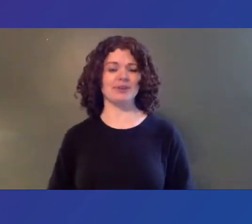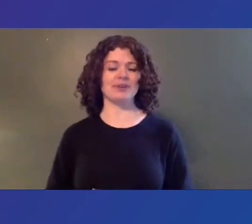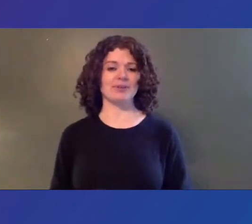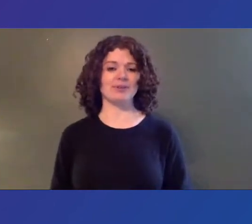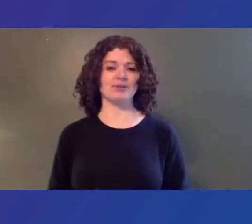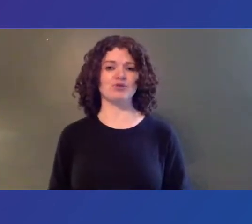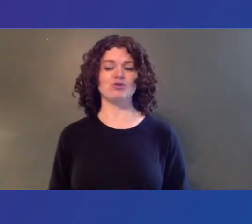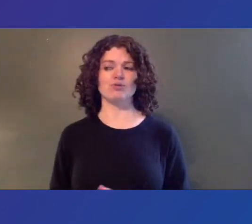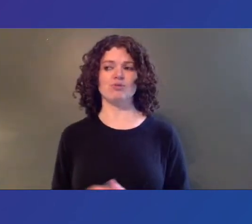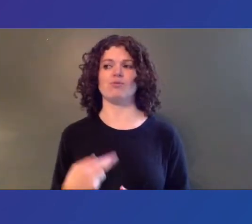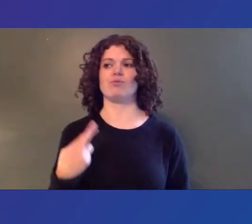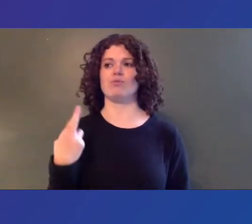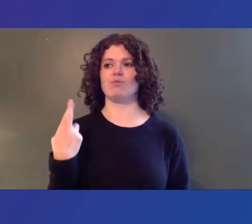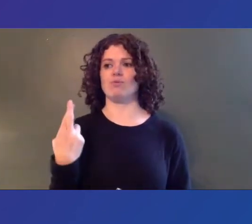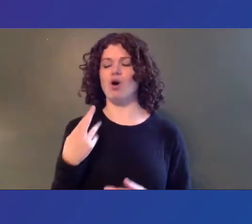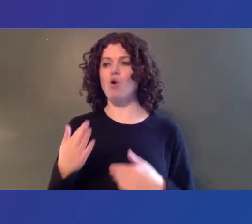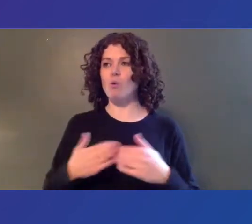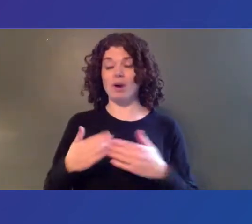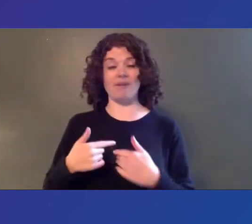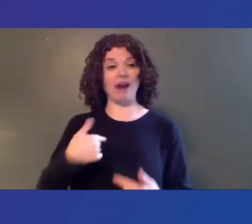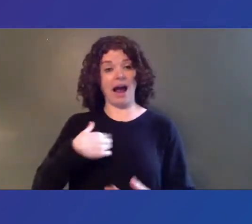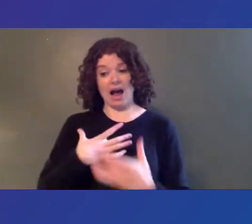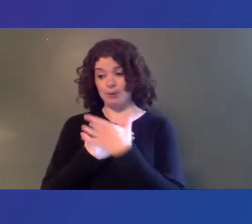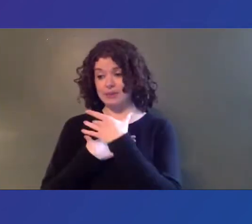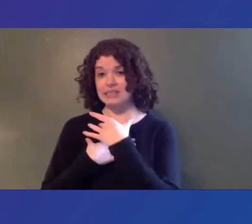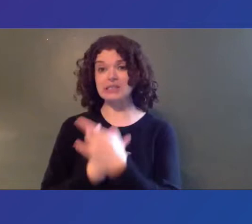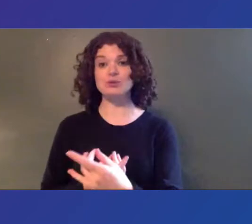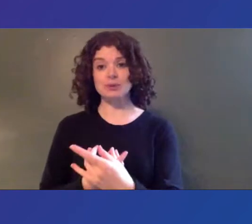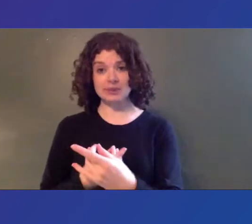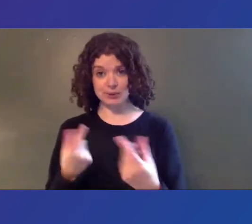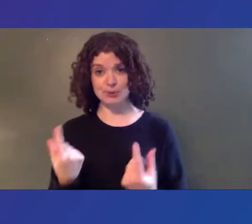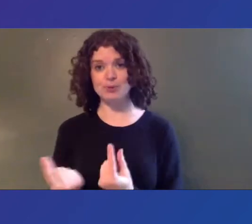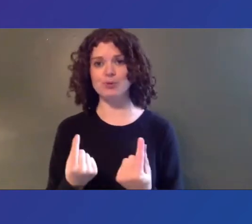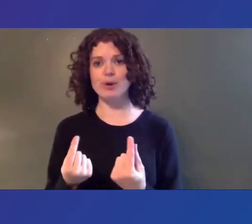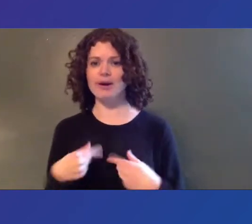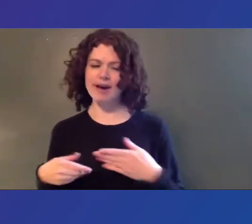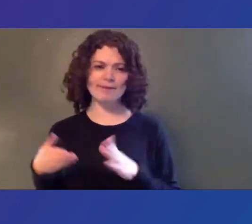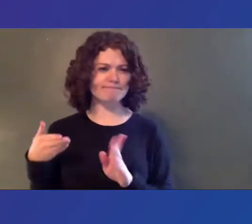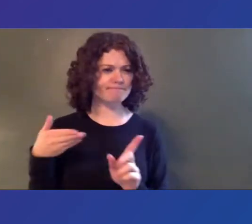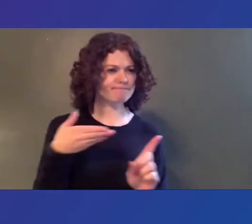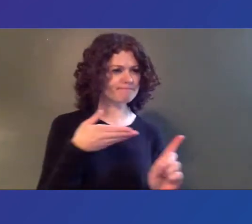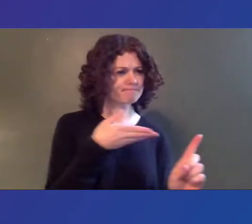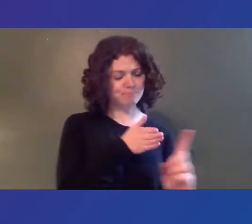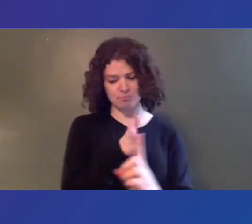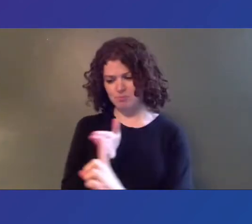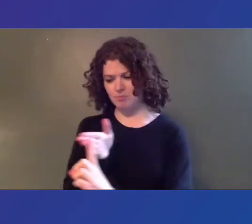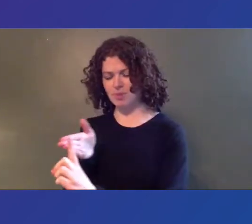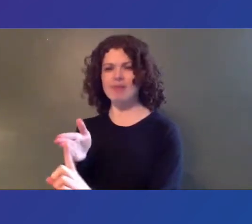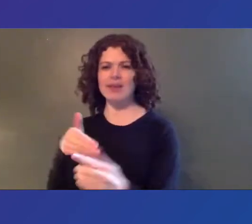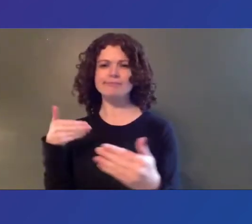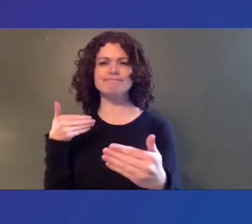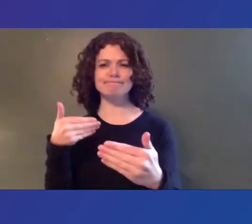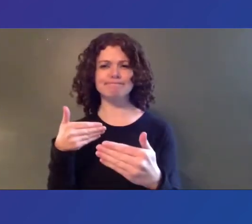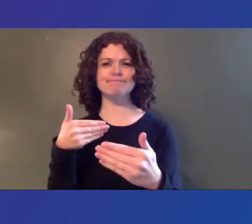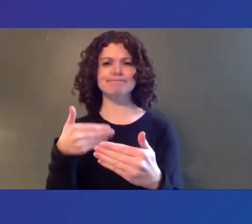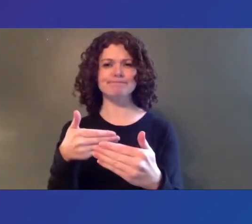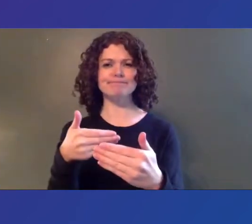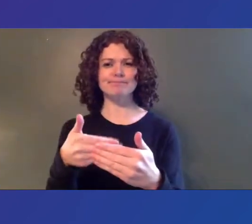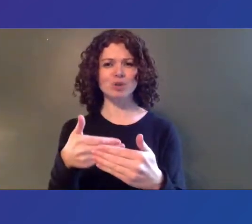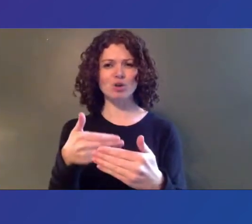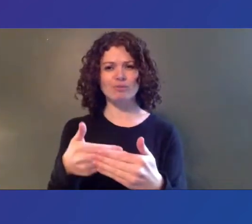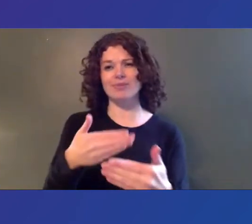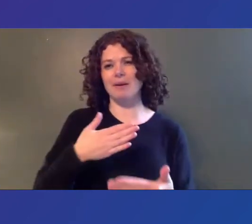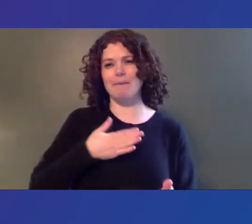was always leaning into what piqued my interest, because that allowed me to tap in closer and closer to what I really wanted to be doing. So. Yeah, right. Thank